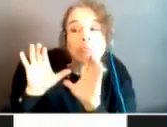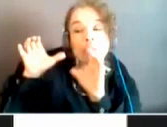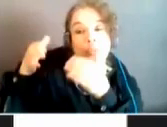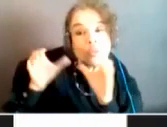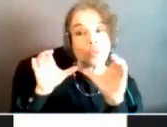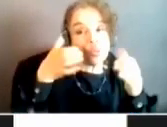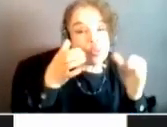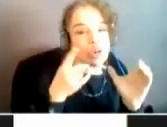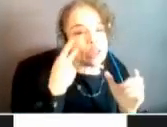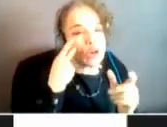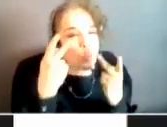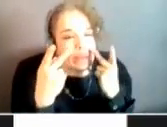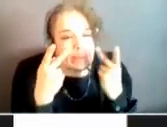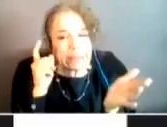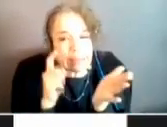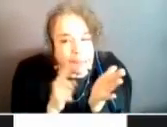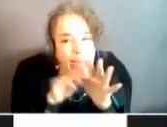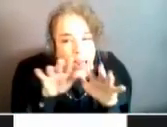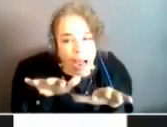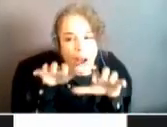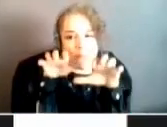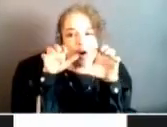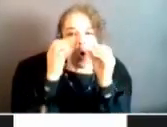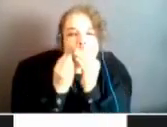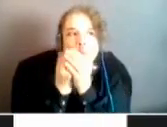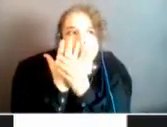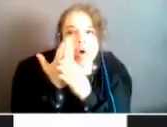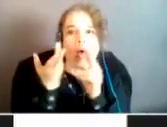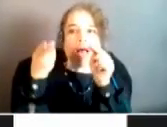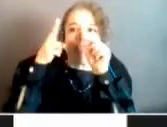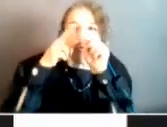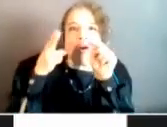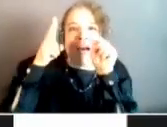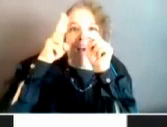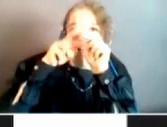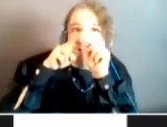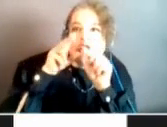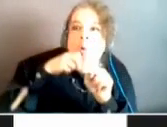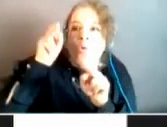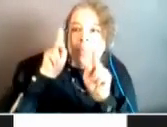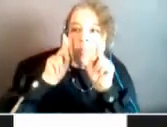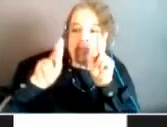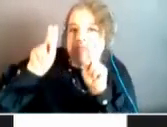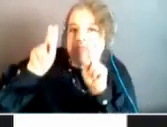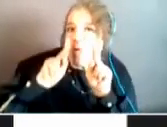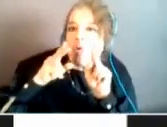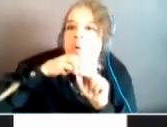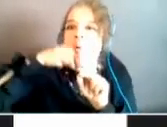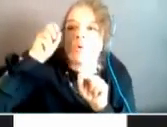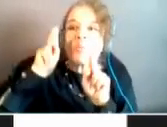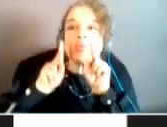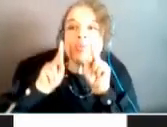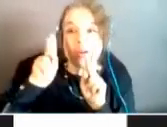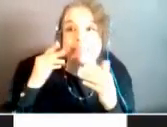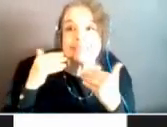what we're seeing is that among this, you know, growing population of older people, that, you know, older people